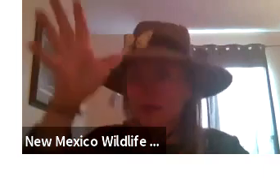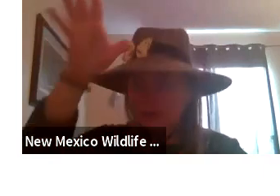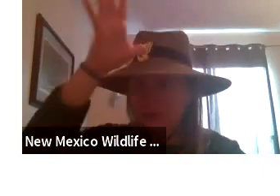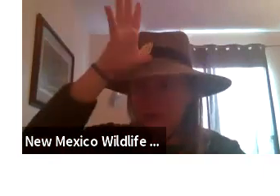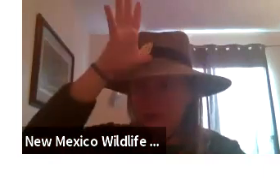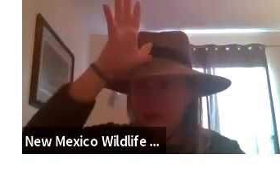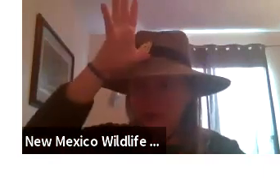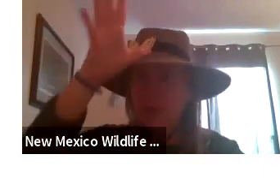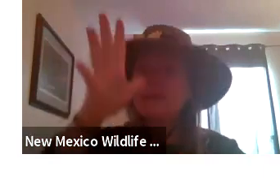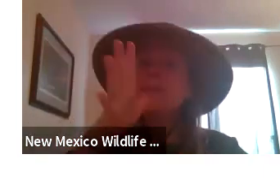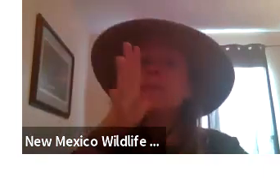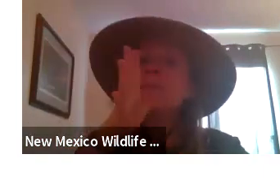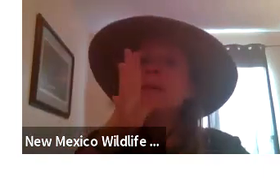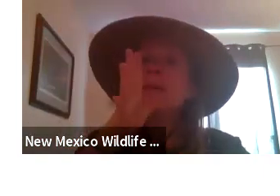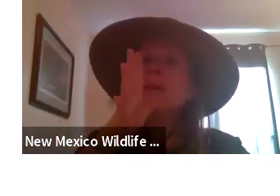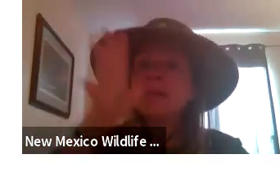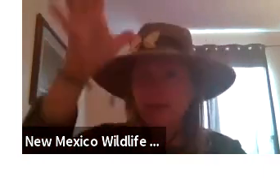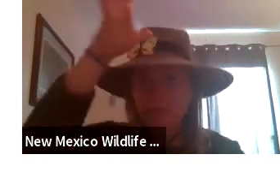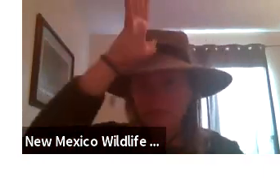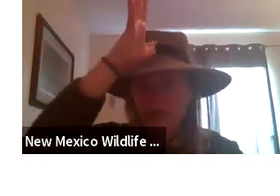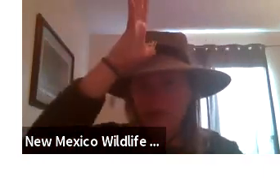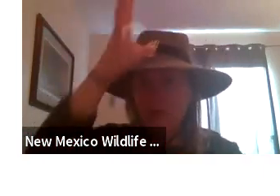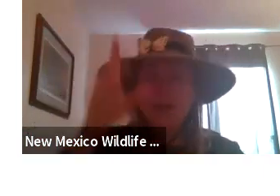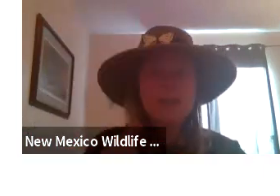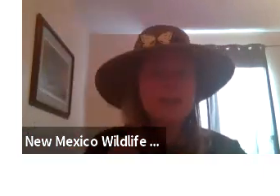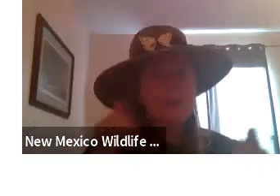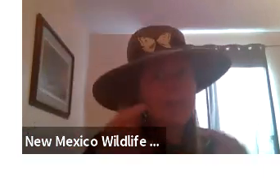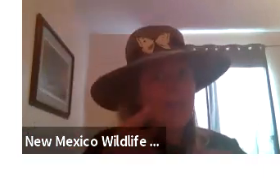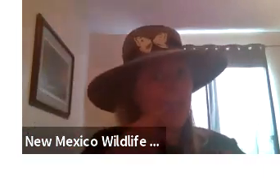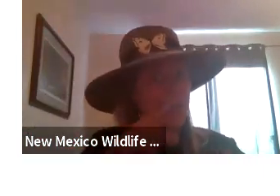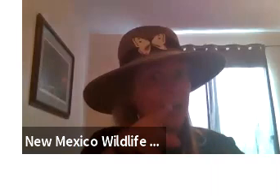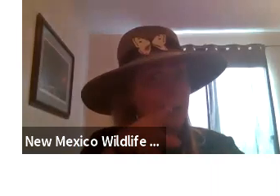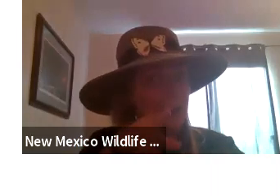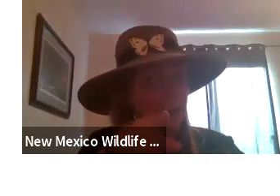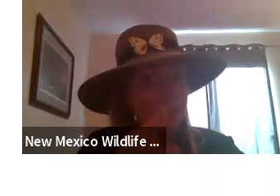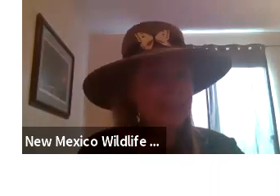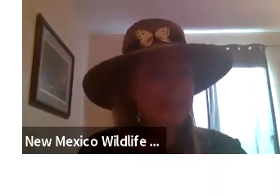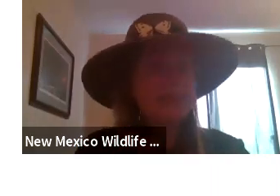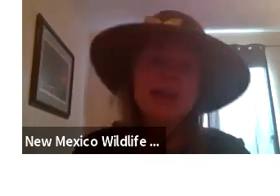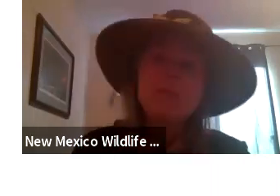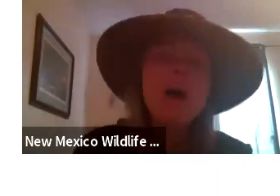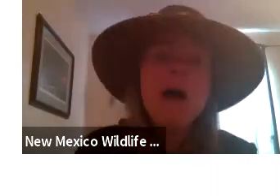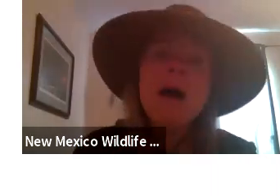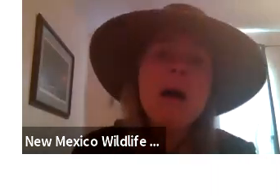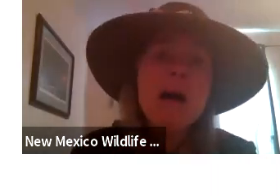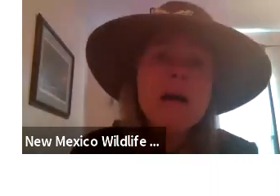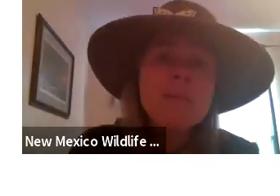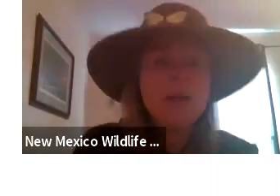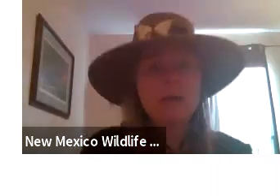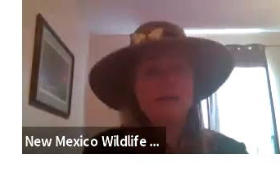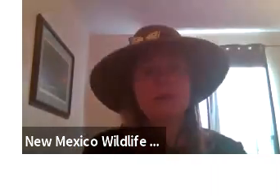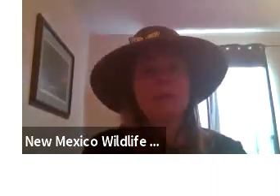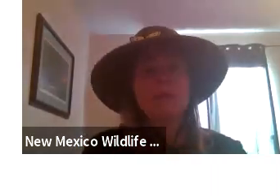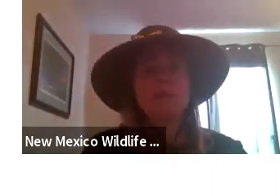Mother, father, mother, father. So today you, instead of saying